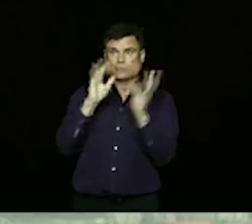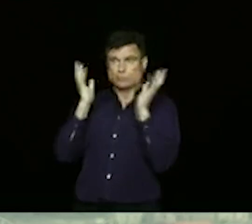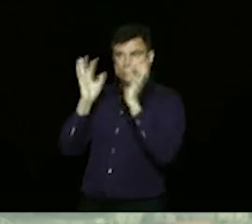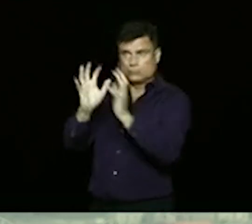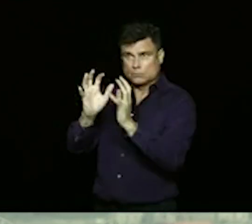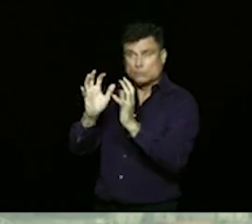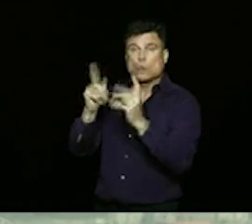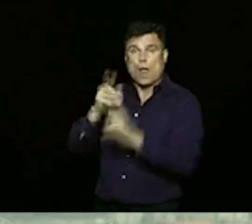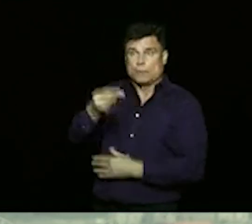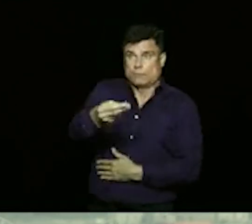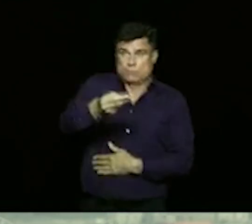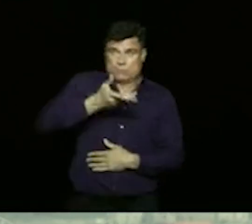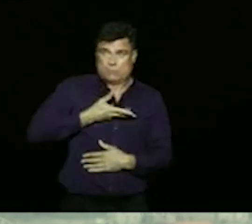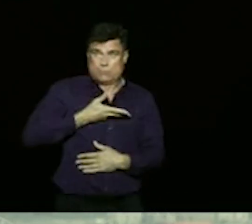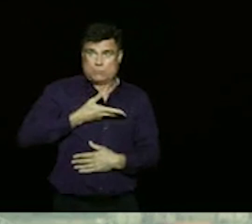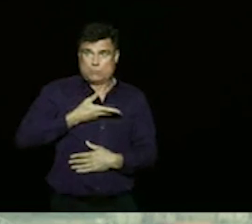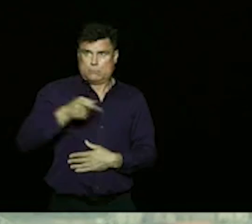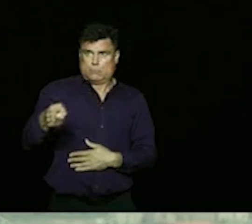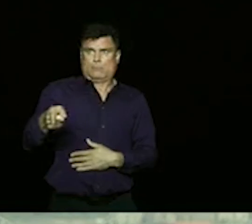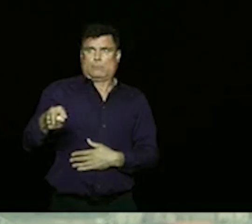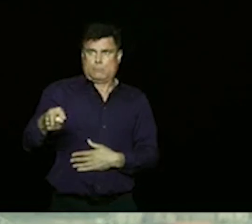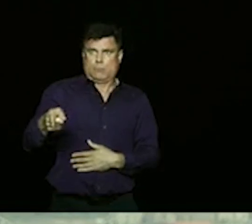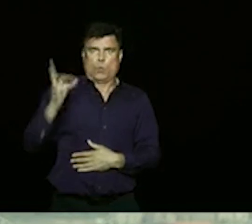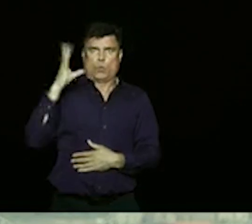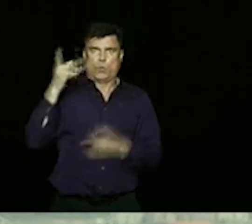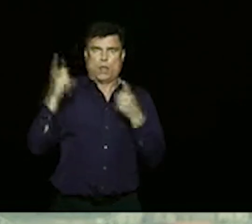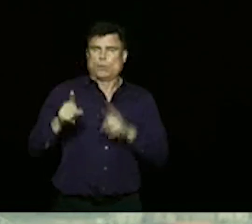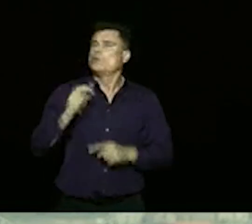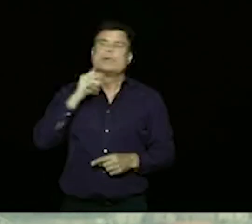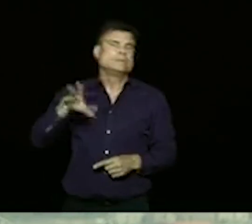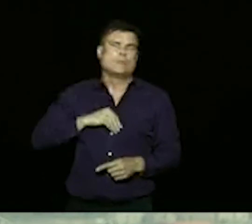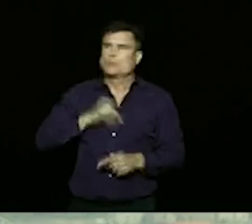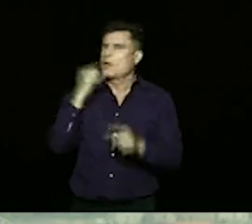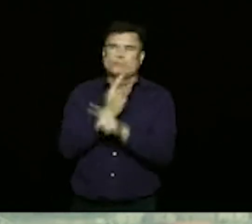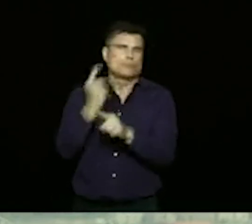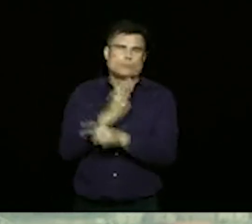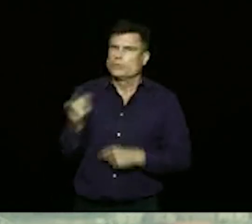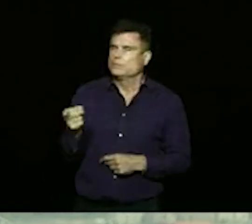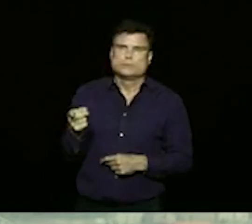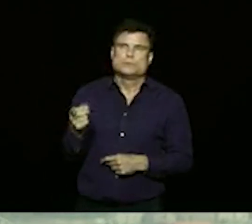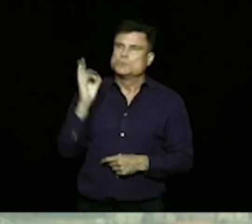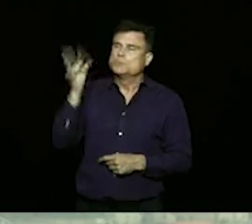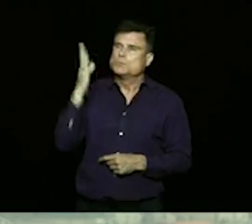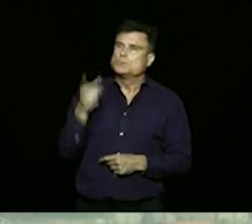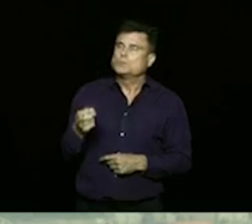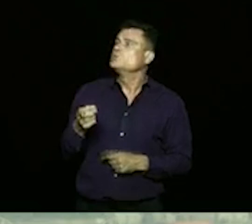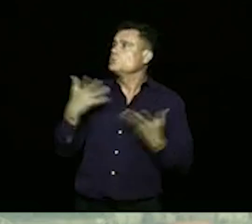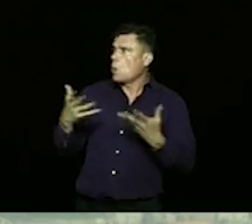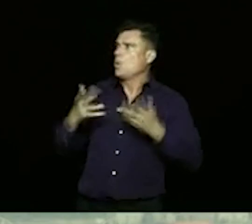unacceptable that this practice continue, and action was required, and that's the action we're taking today. I hope, it would be my